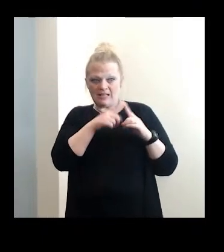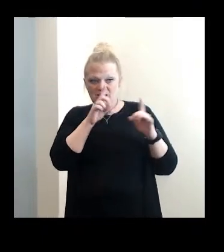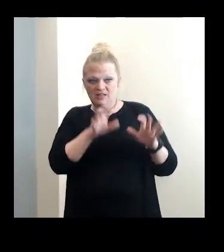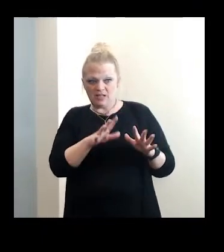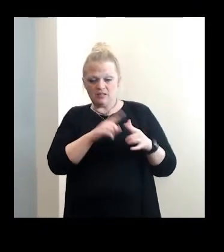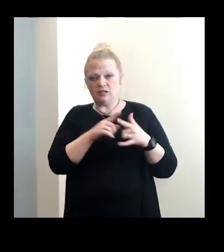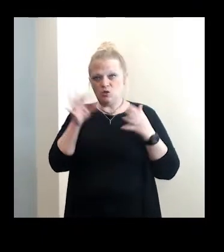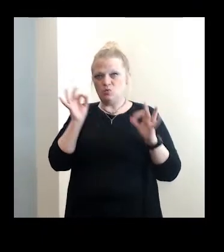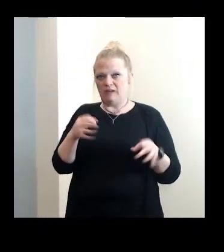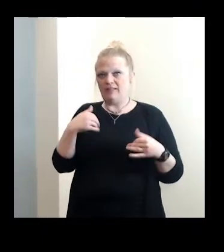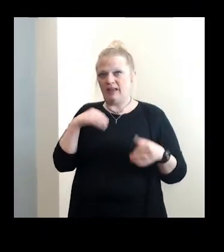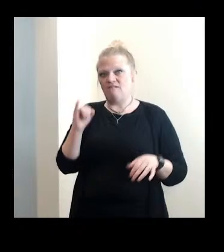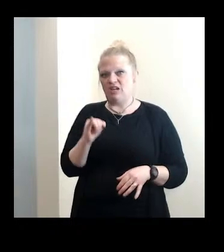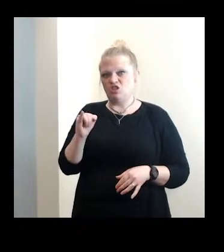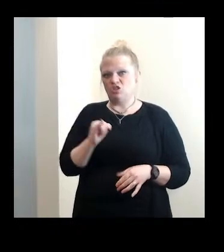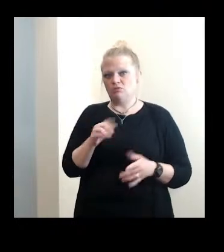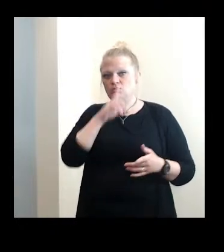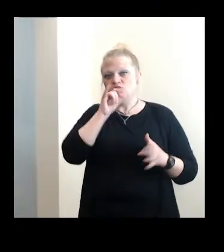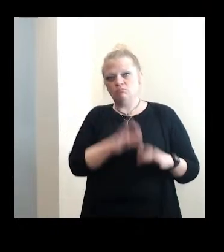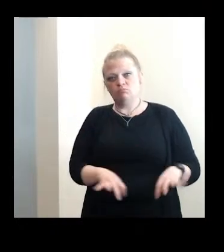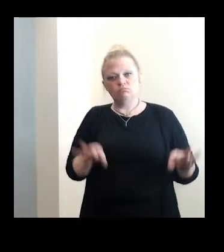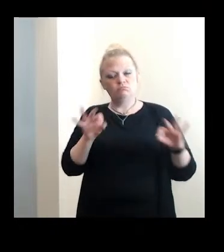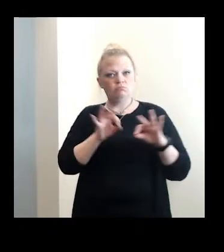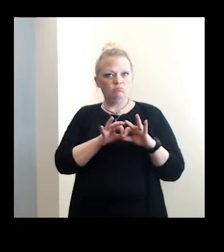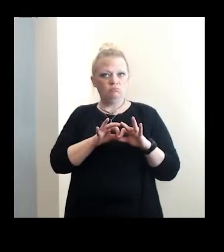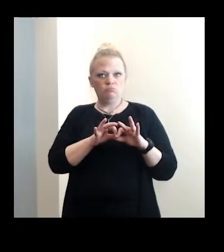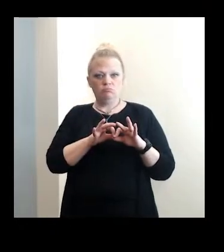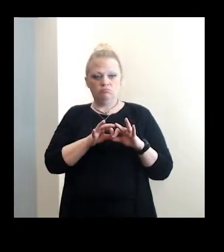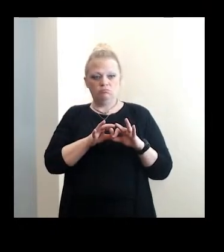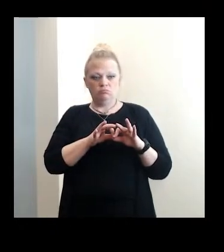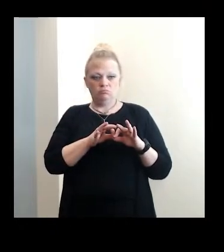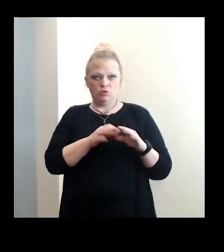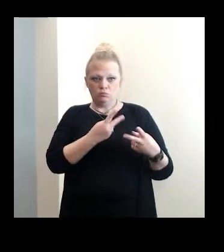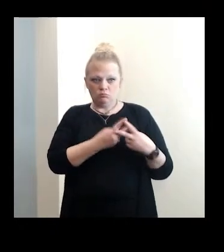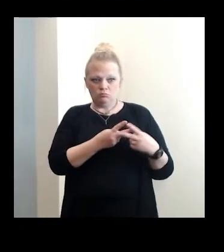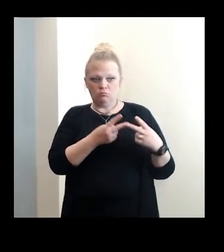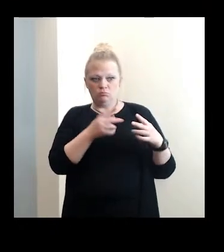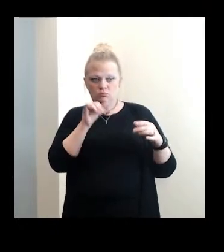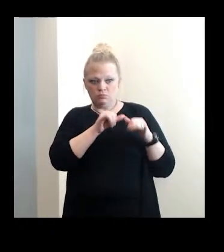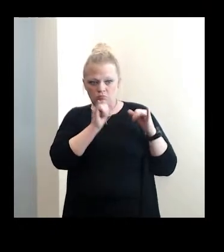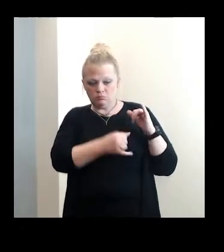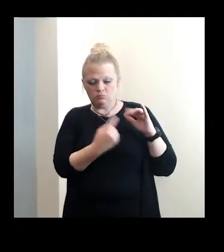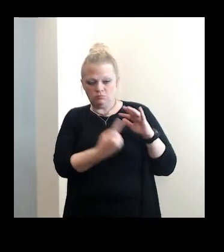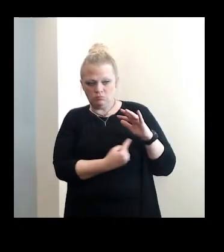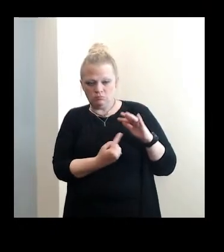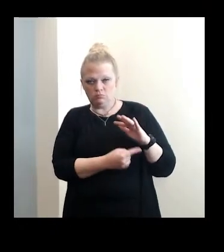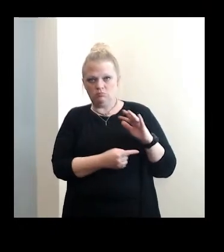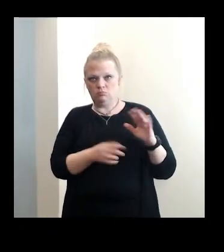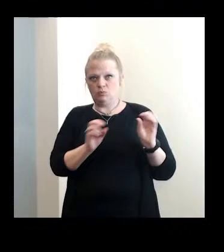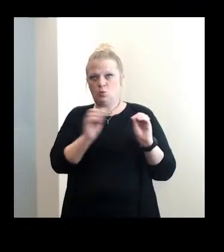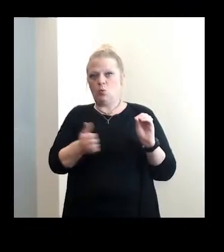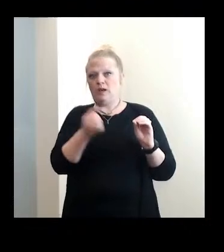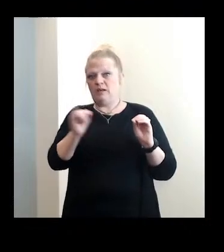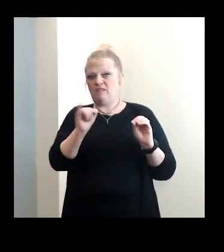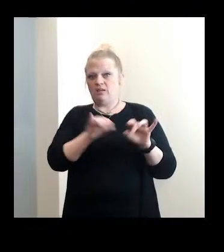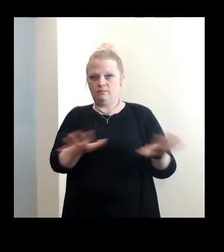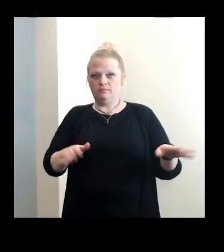you definitely have an infection. So it's really important to stay in isolation and make sure that nobody else around you is infected.